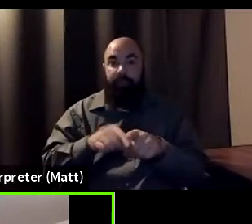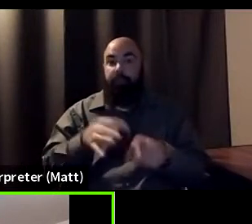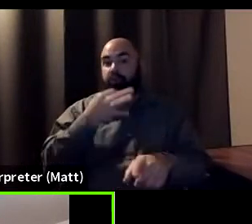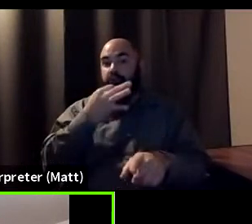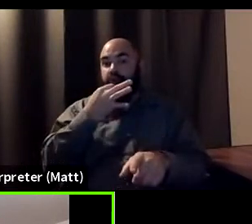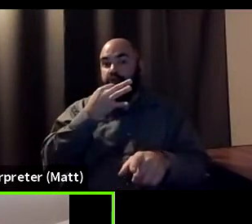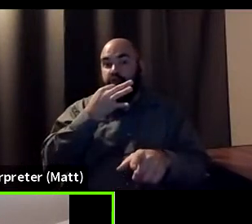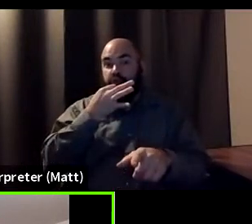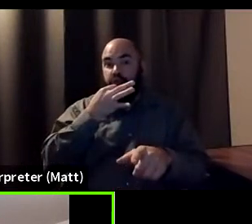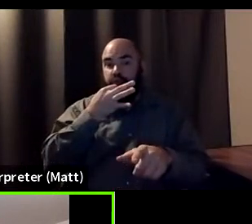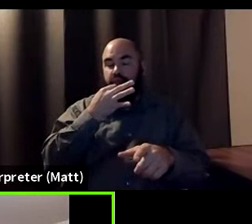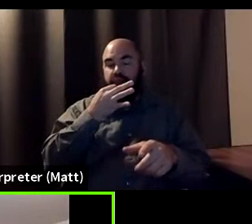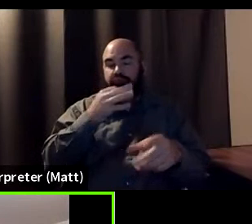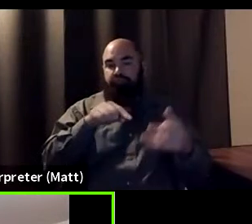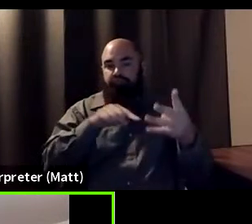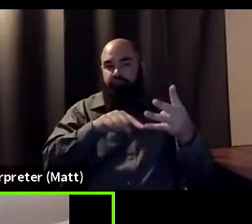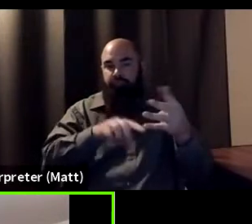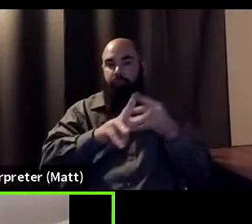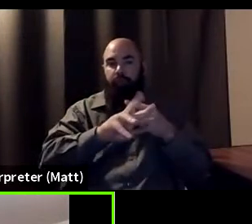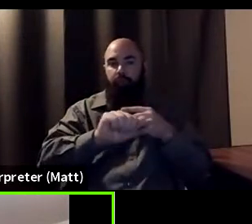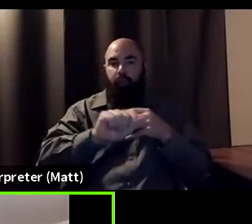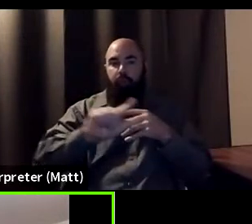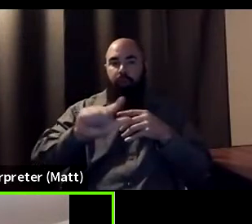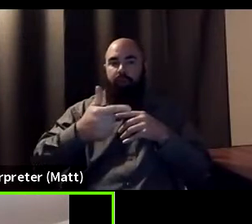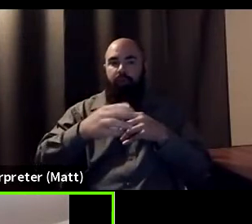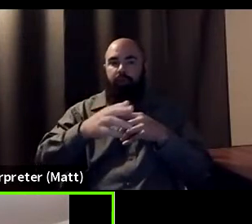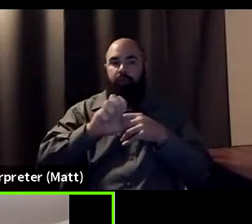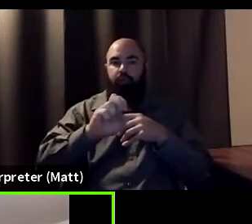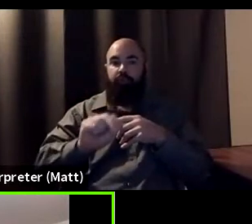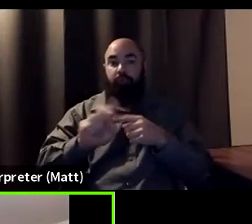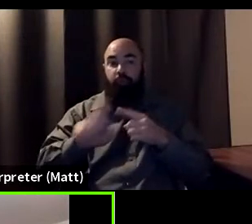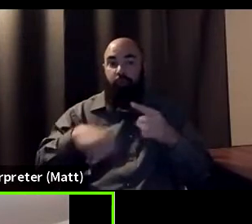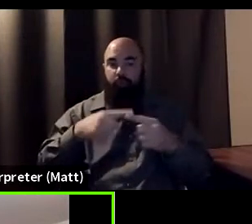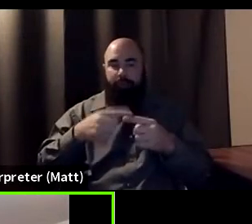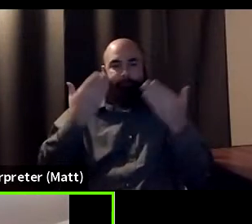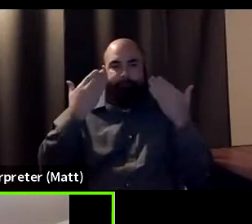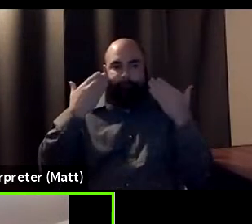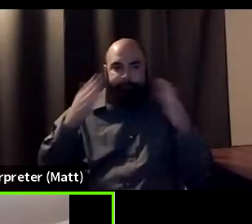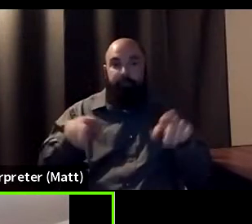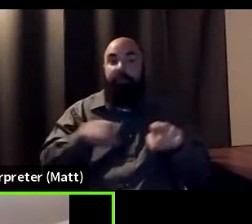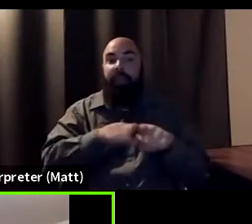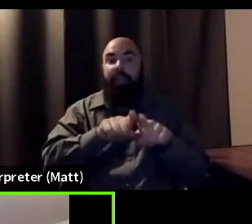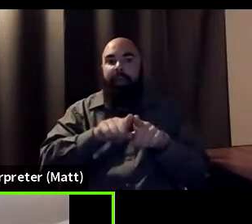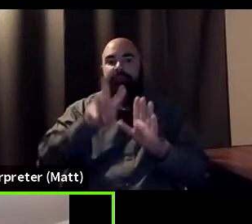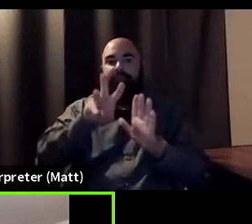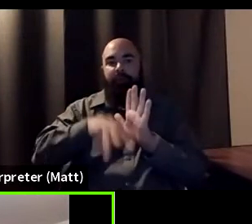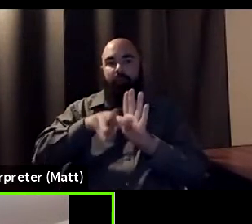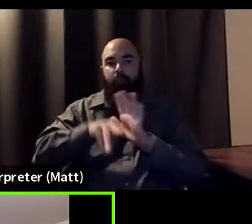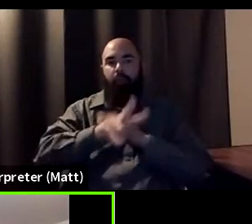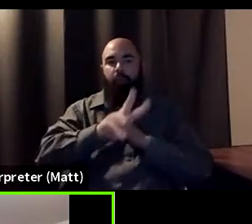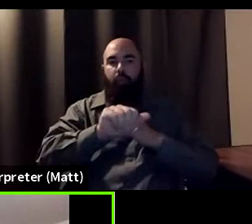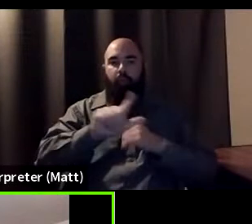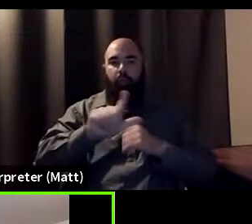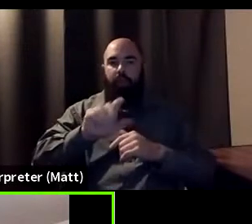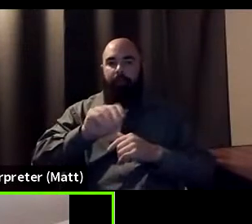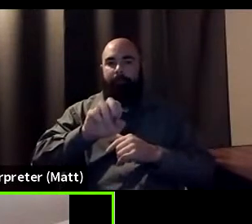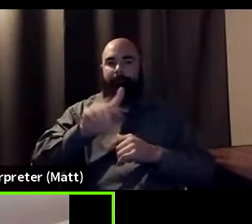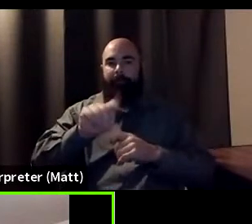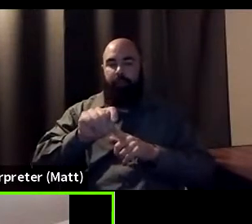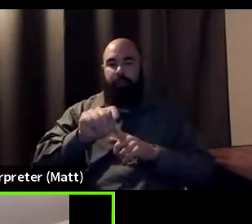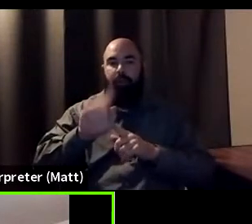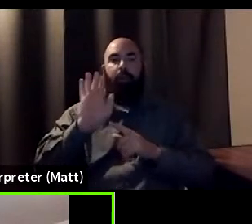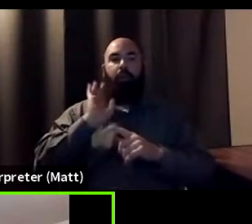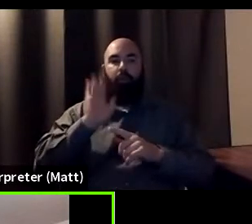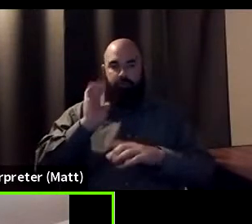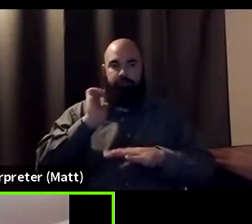Walgreens. And I don't know when, and then at some of our Walmart stores as well. So that will all